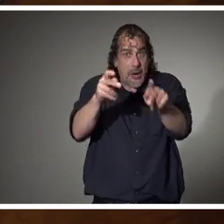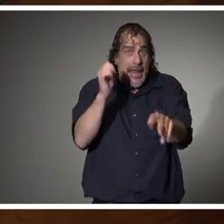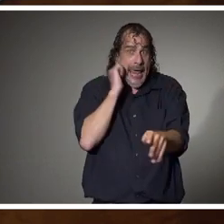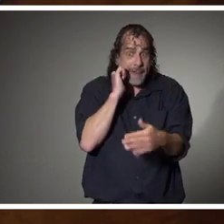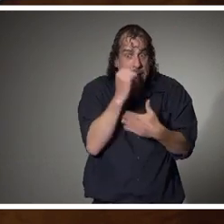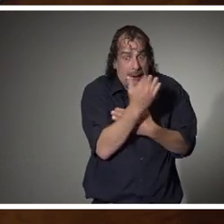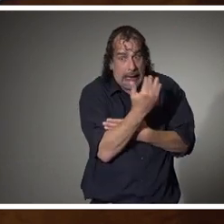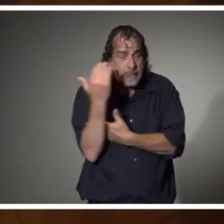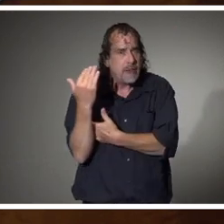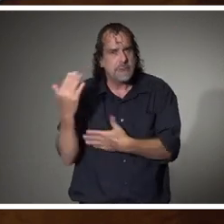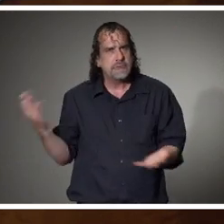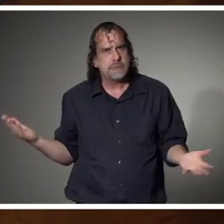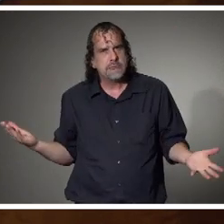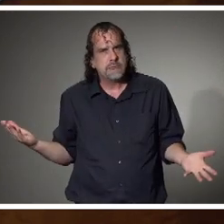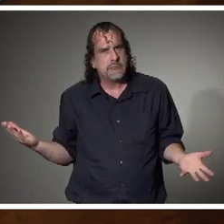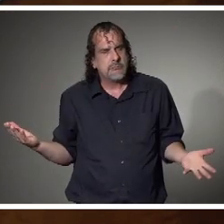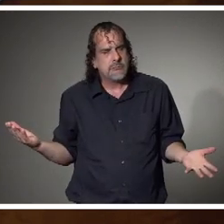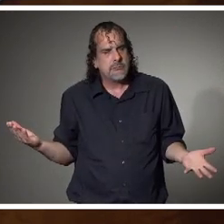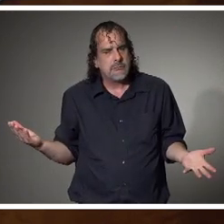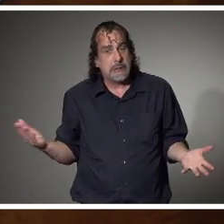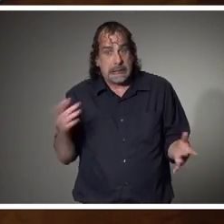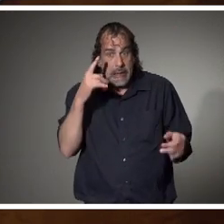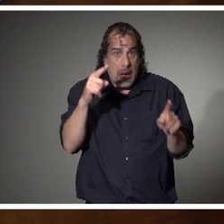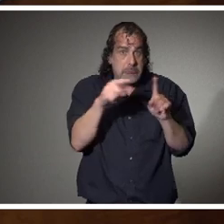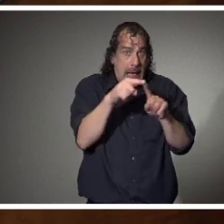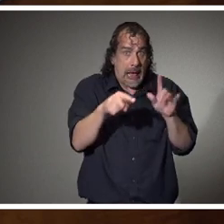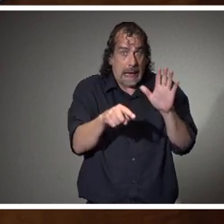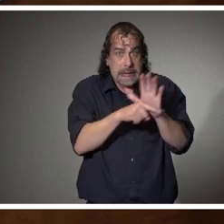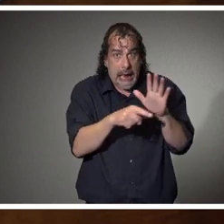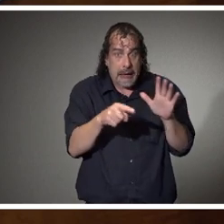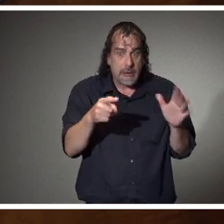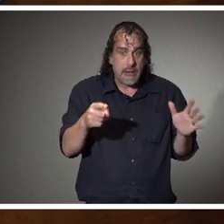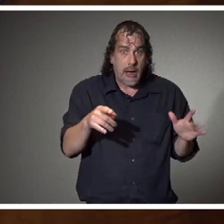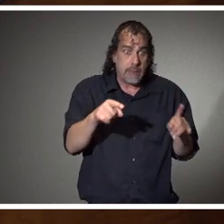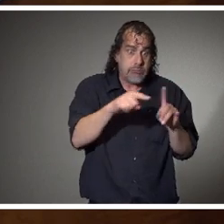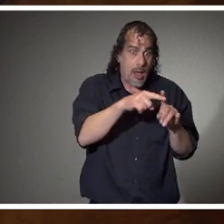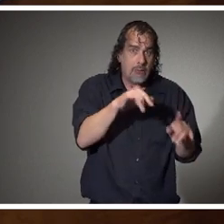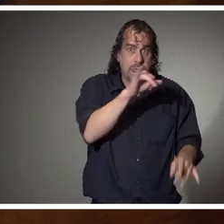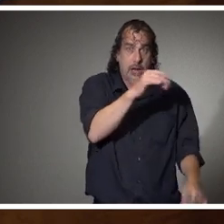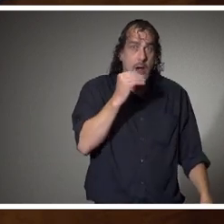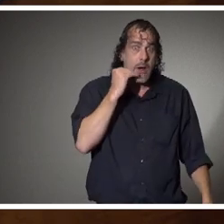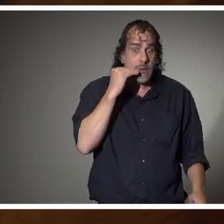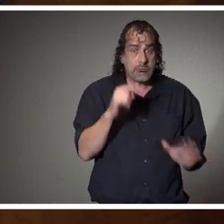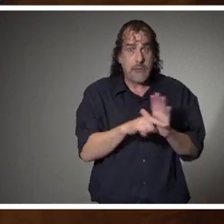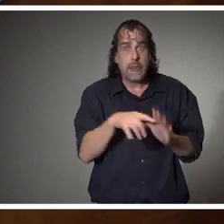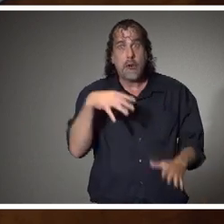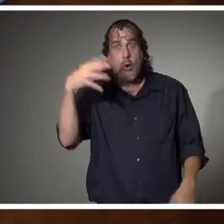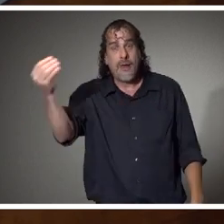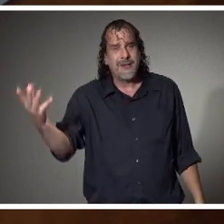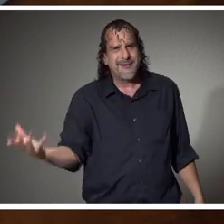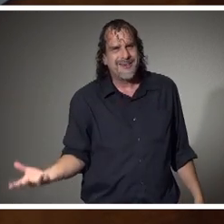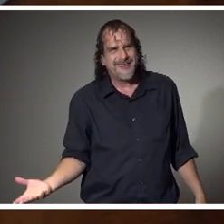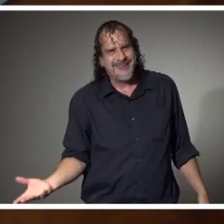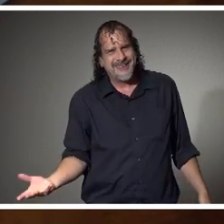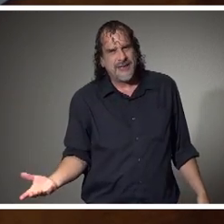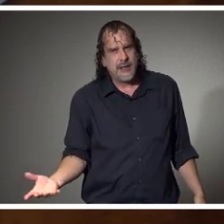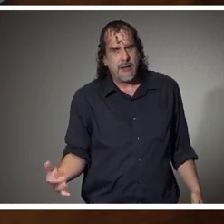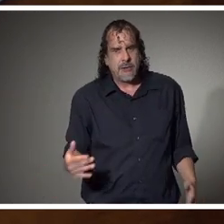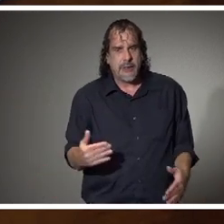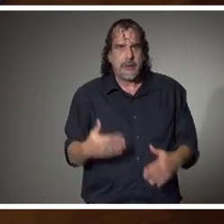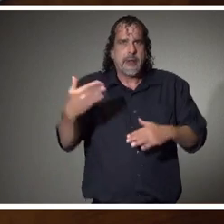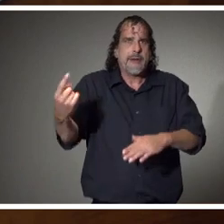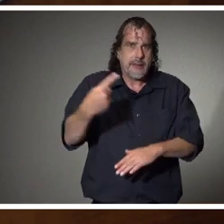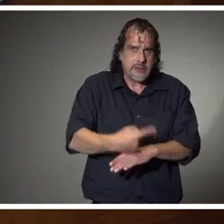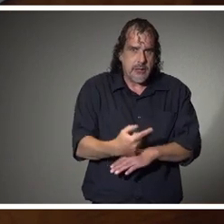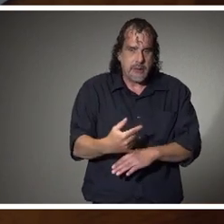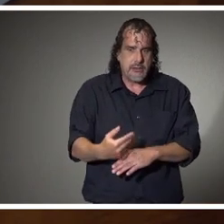morning to see whether they were positive or not. And if they were positive, they wouldn't leave the house. And if you were negative, you could. But then you'd have to do it the next day. And